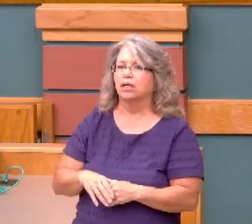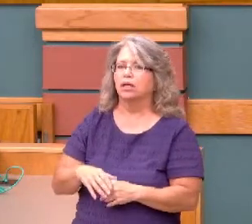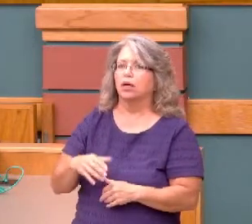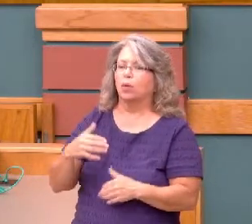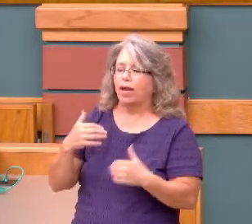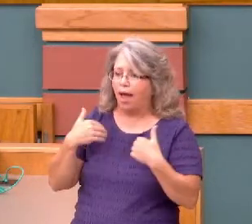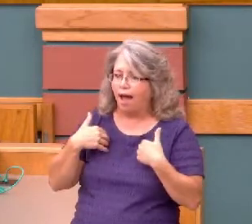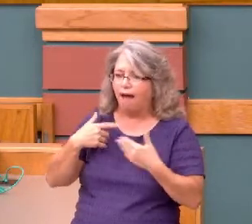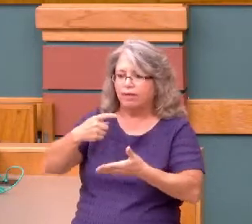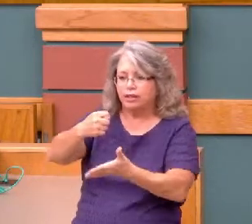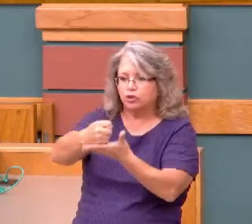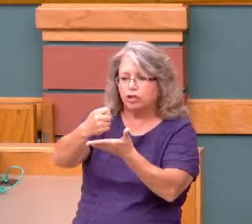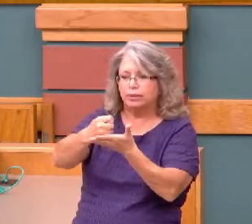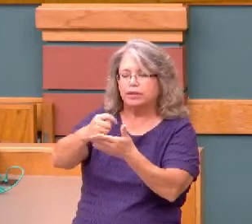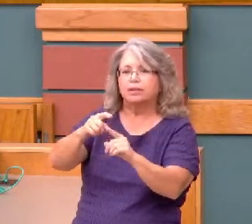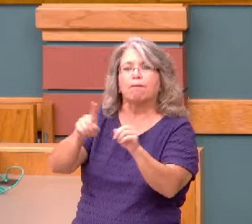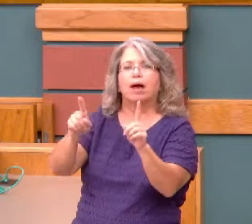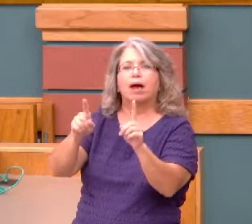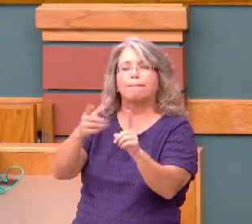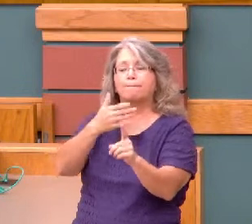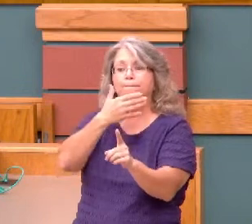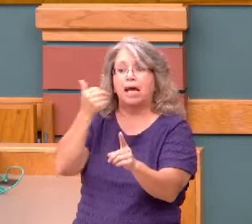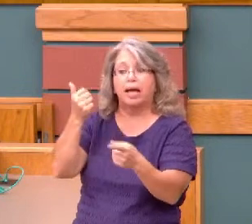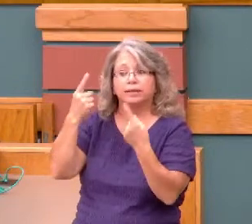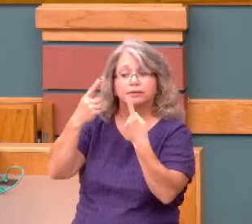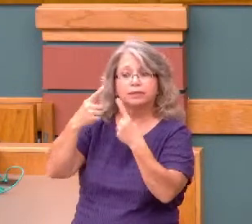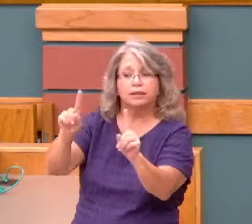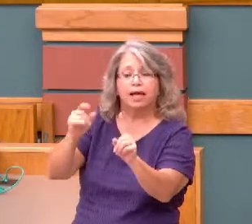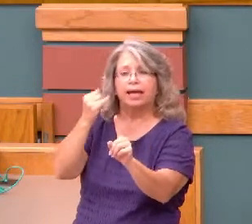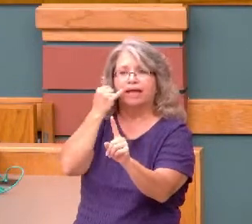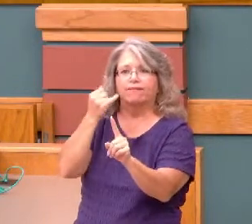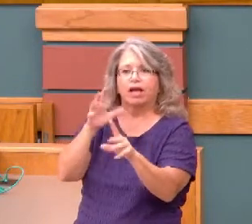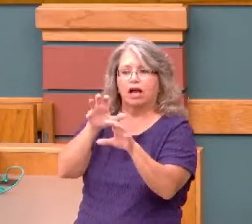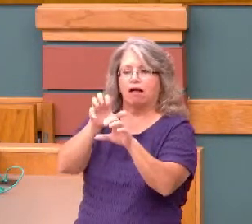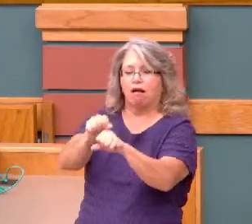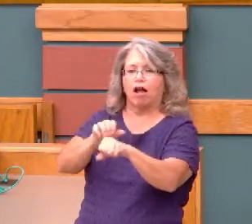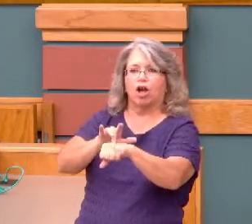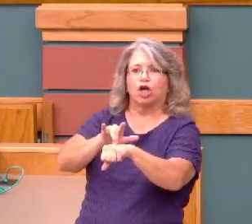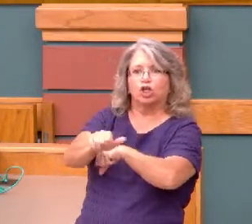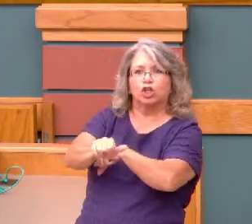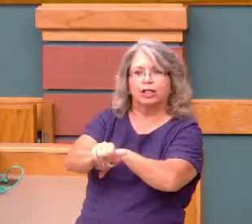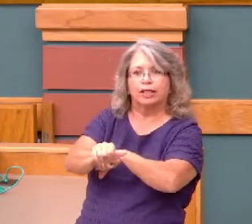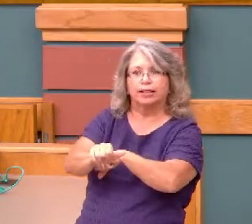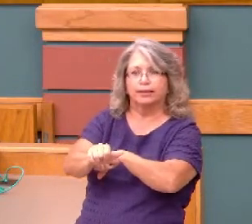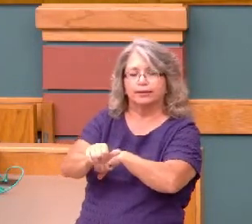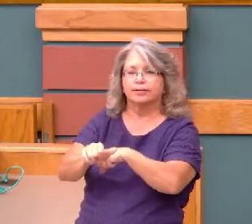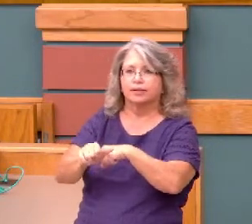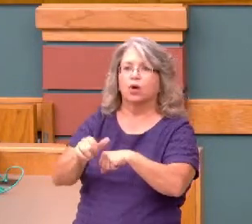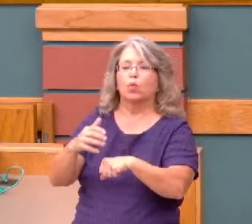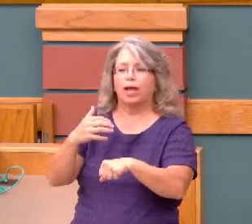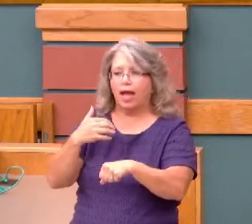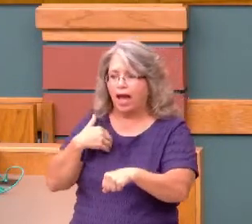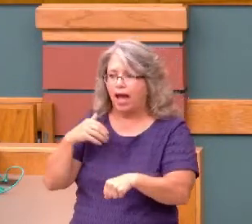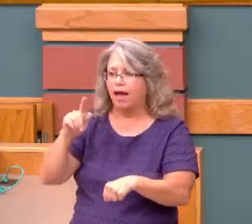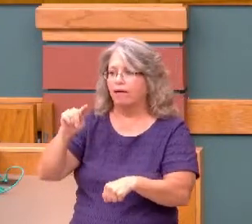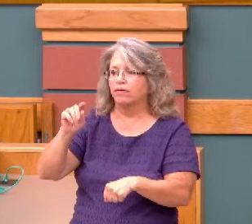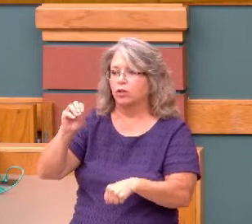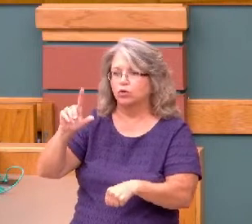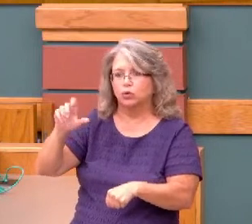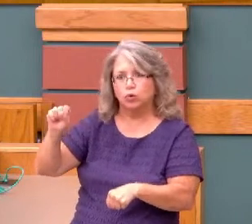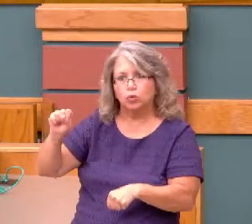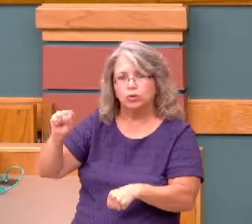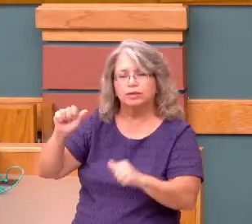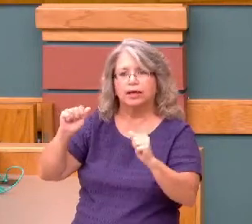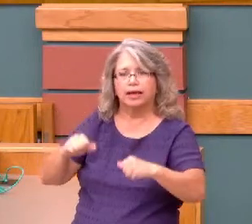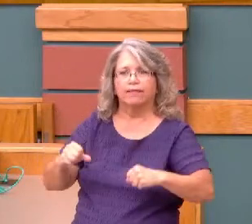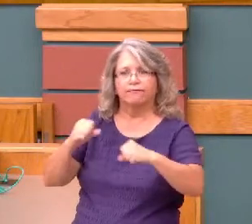treatments only work in the early phases of infection. We have the tools to fight this. We have the tools